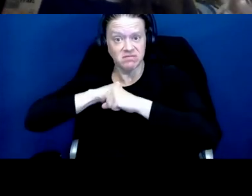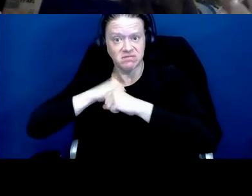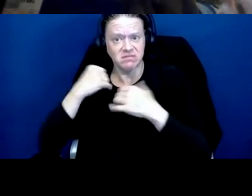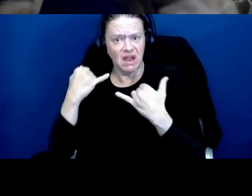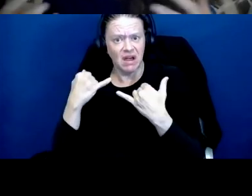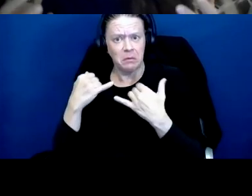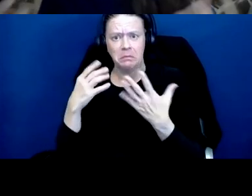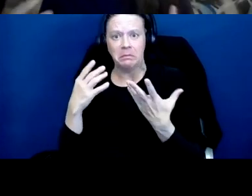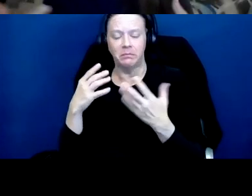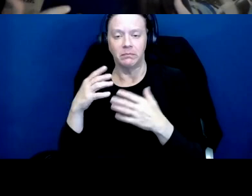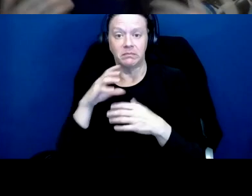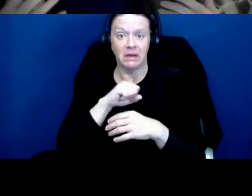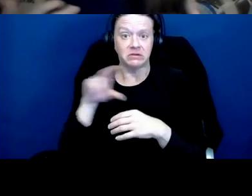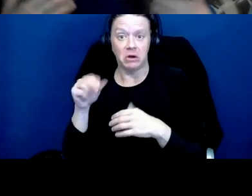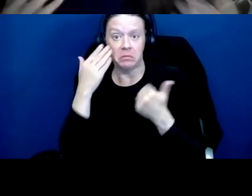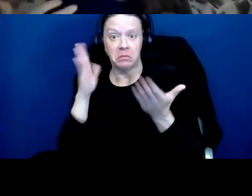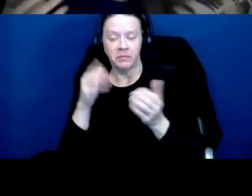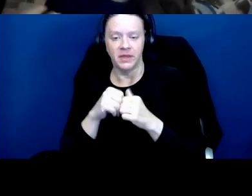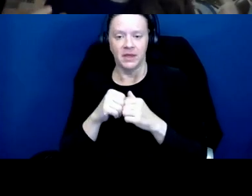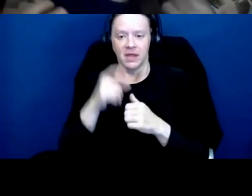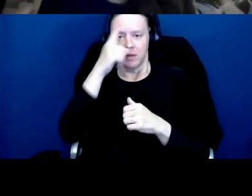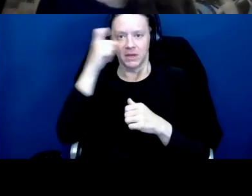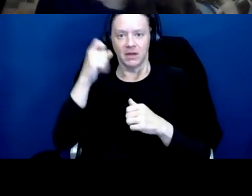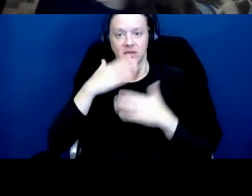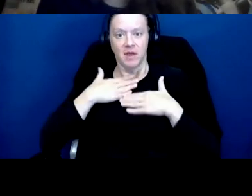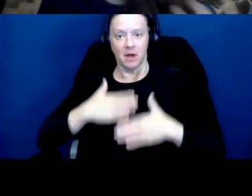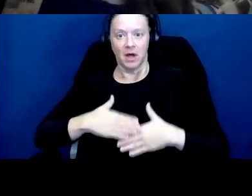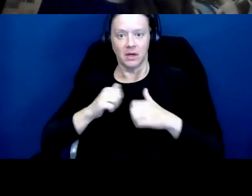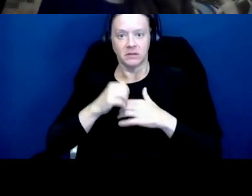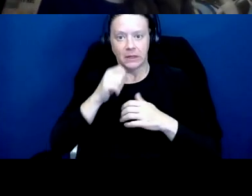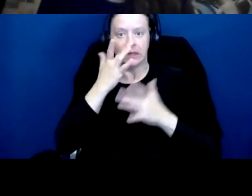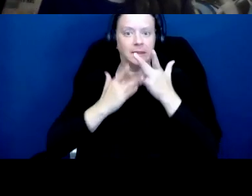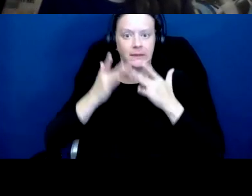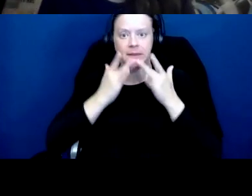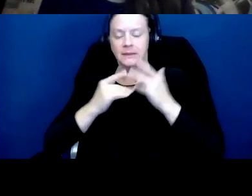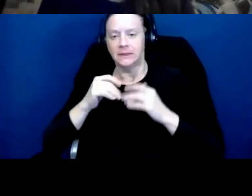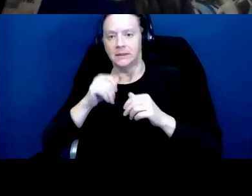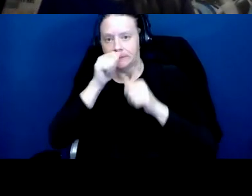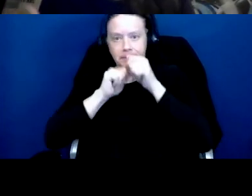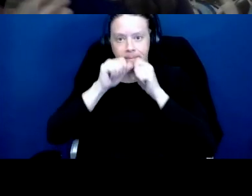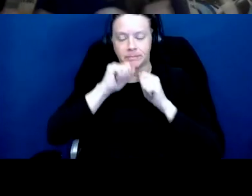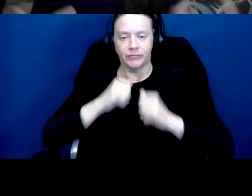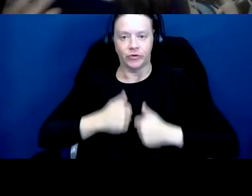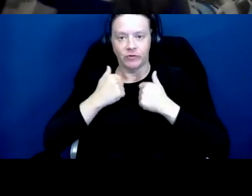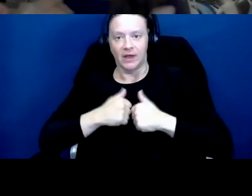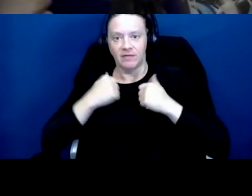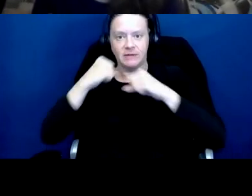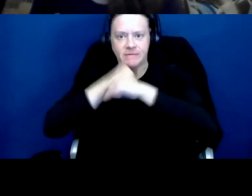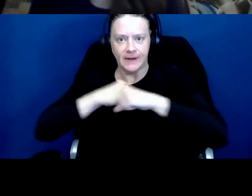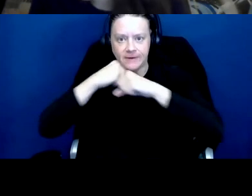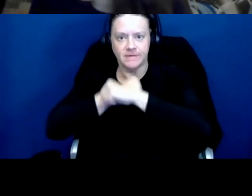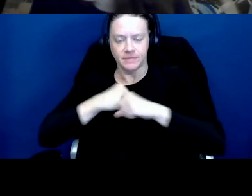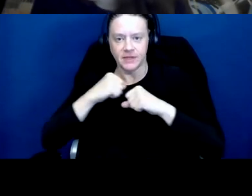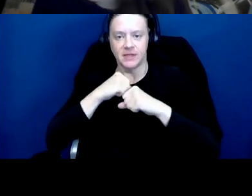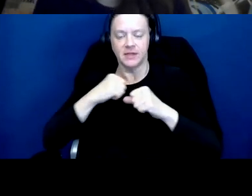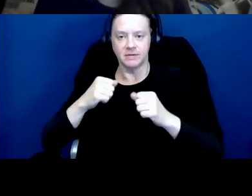that? We think it's because the body is so busy surviving and fighting off the infection that it does not have the energy